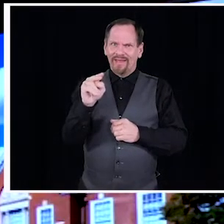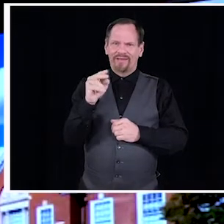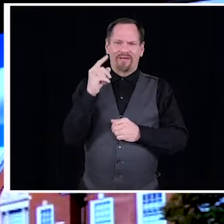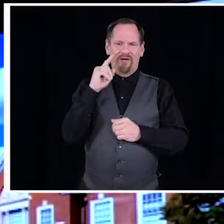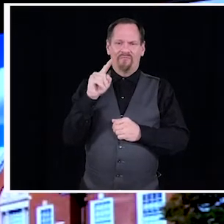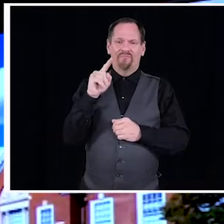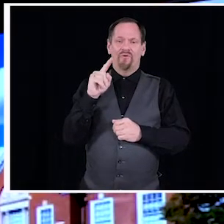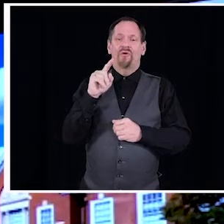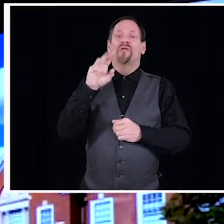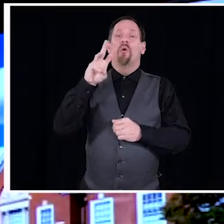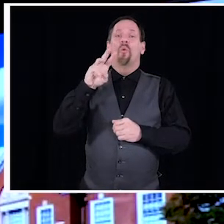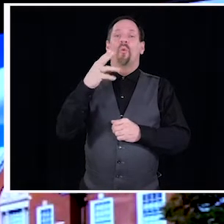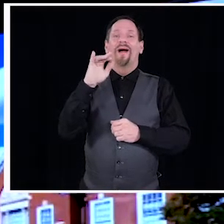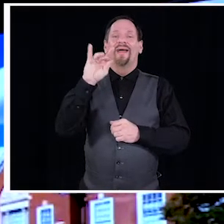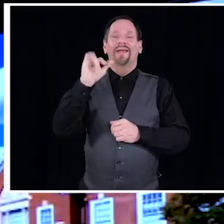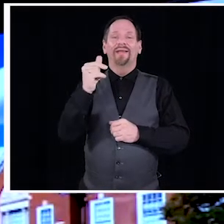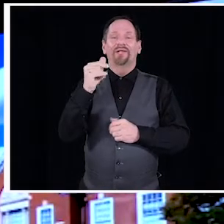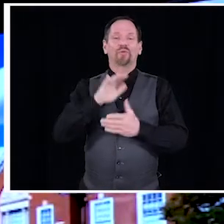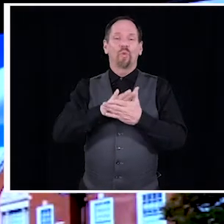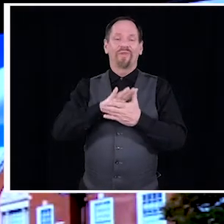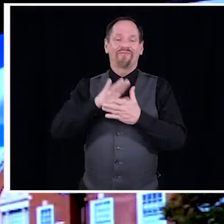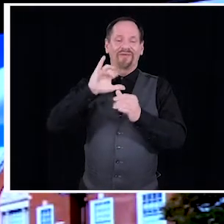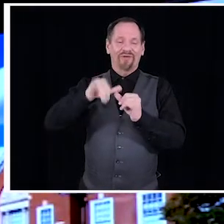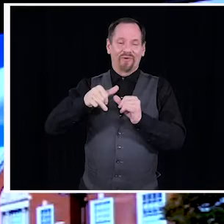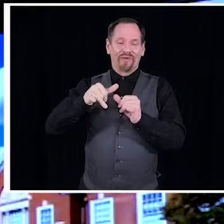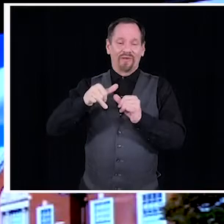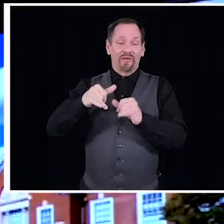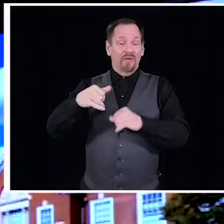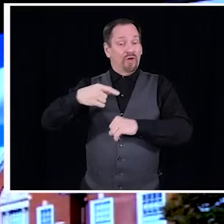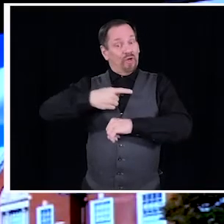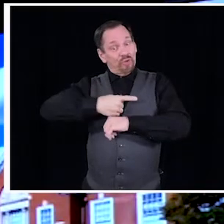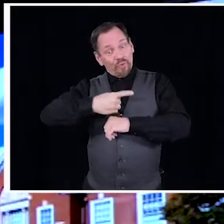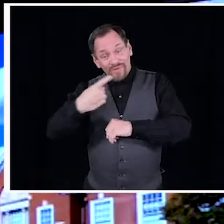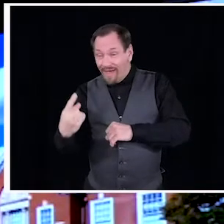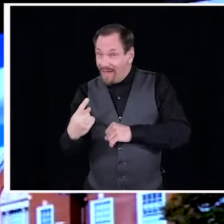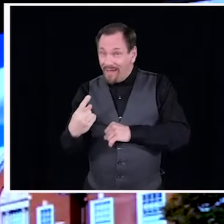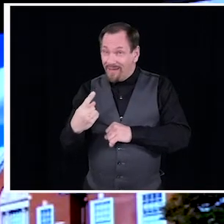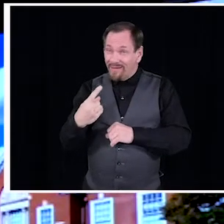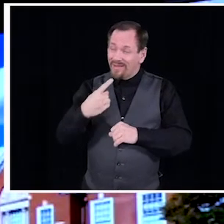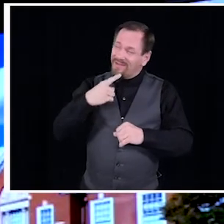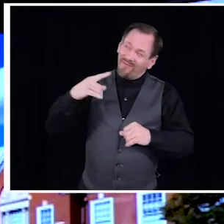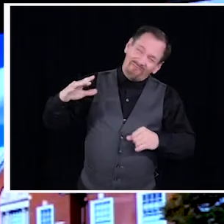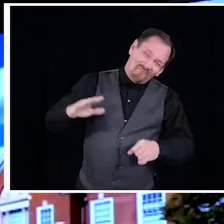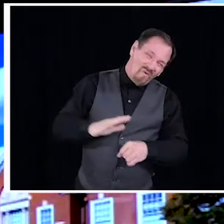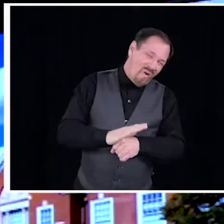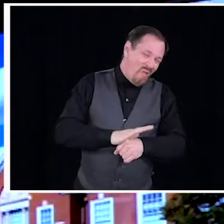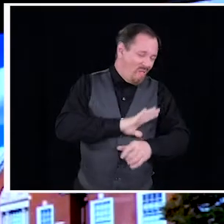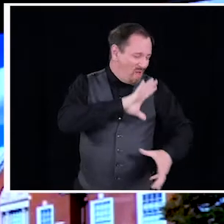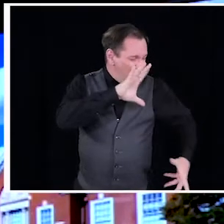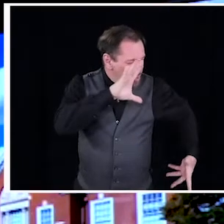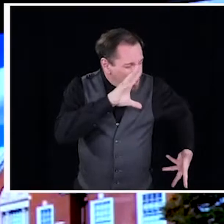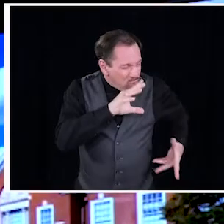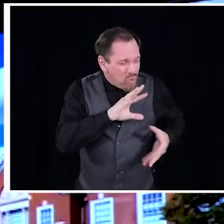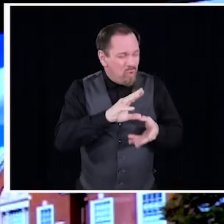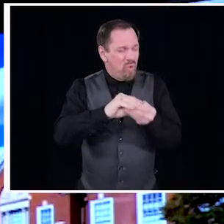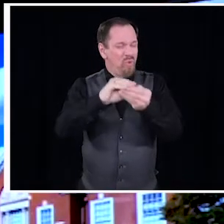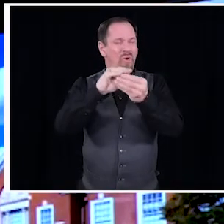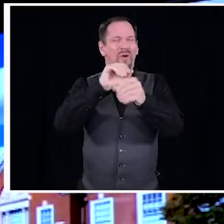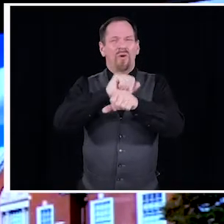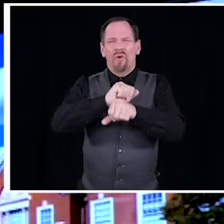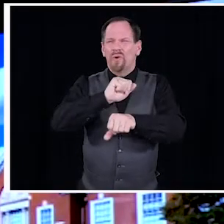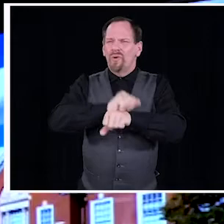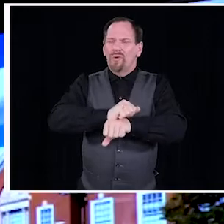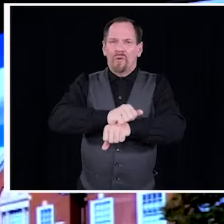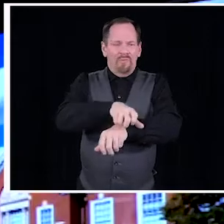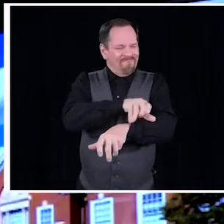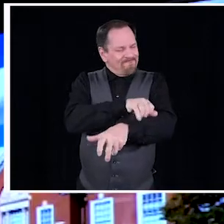School of Engineering. Today represents the culmination of a lot of hard work. Receiving a master's